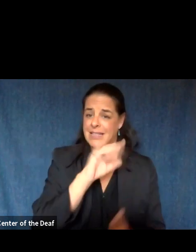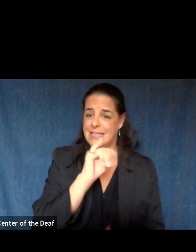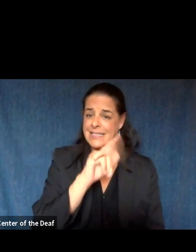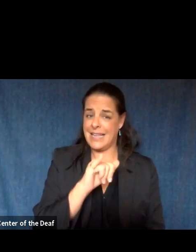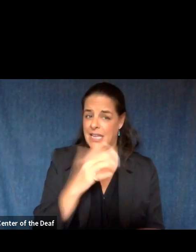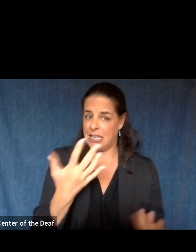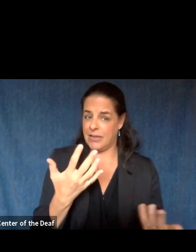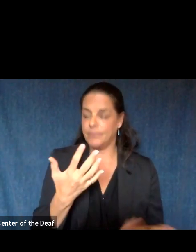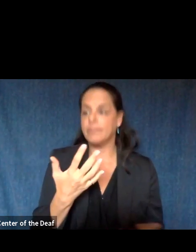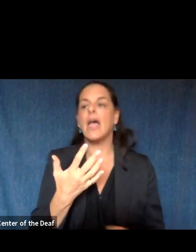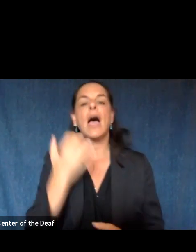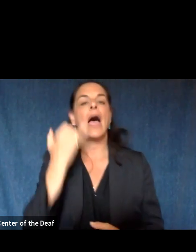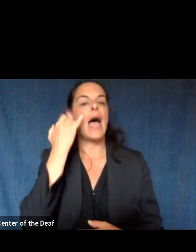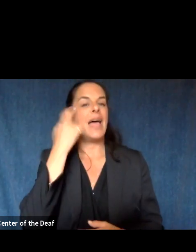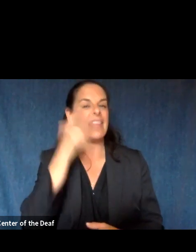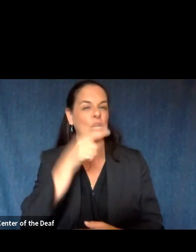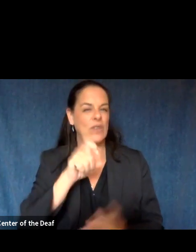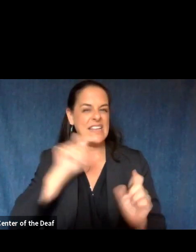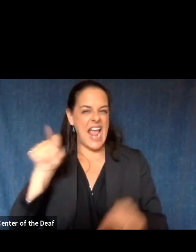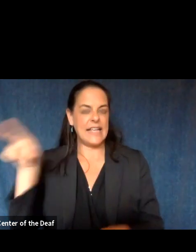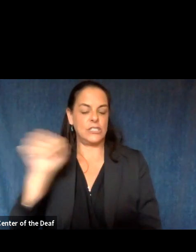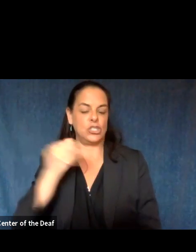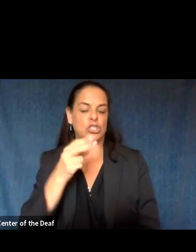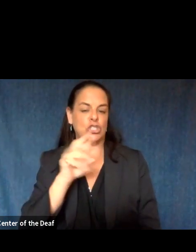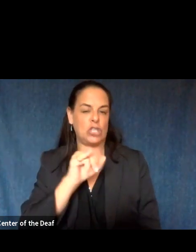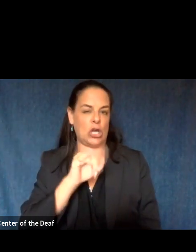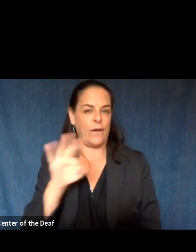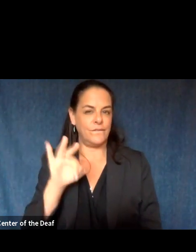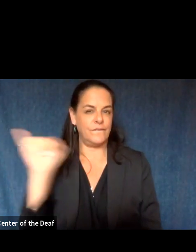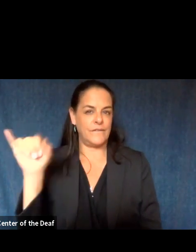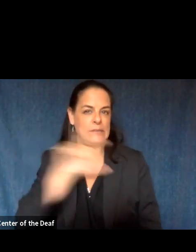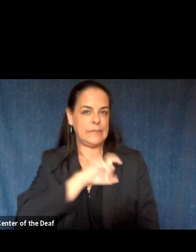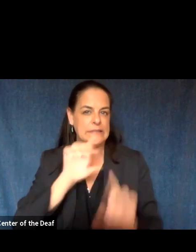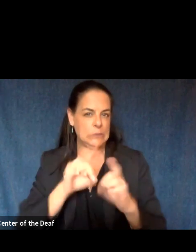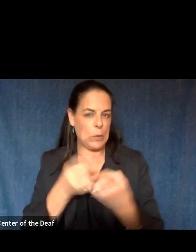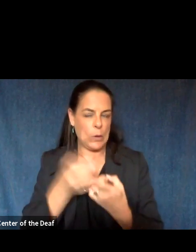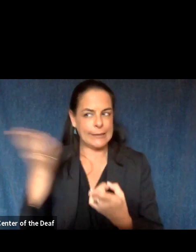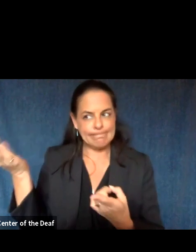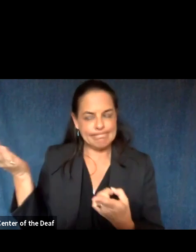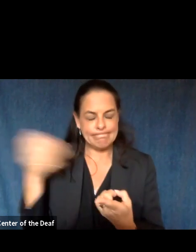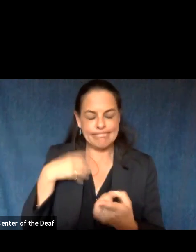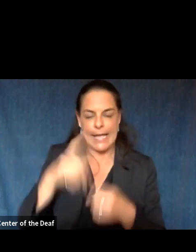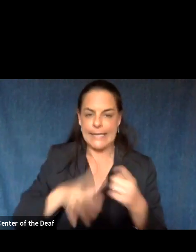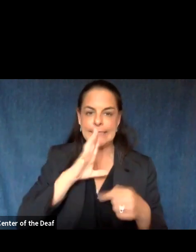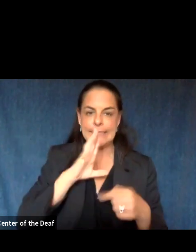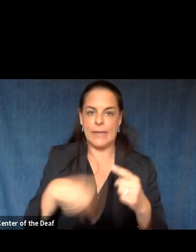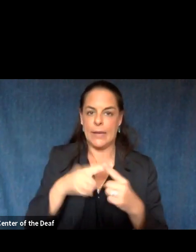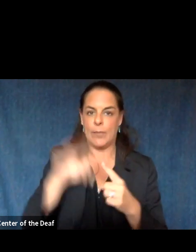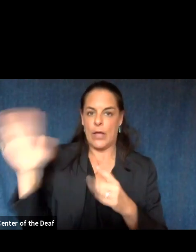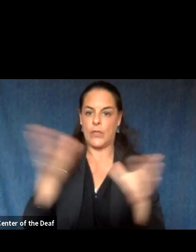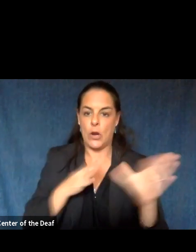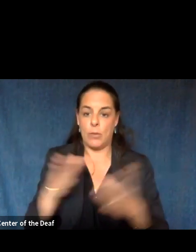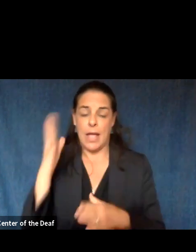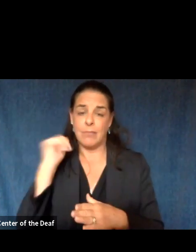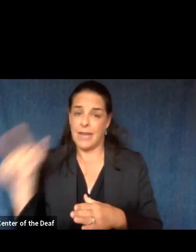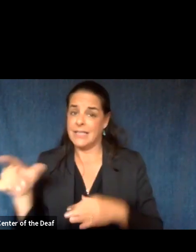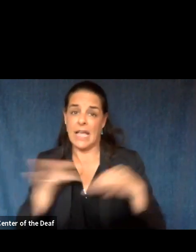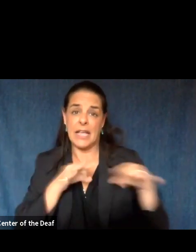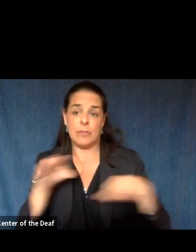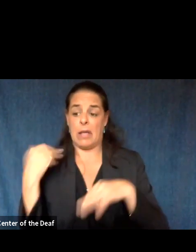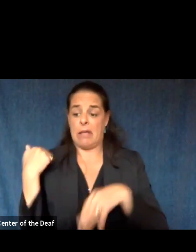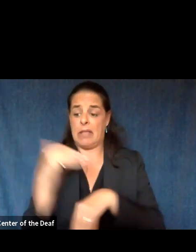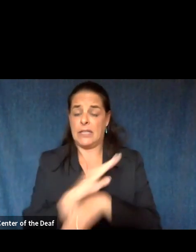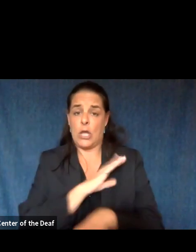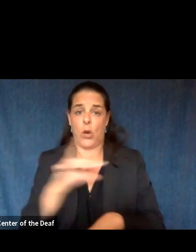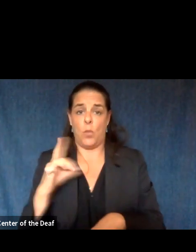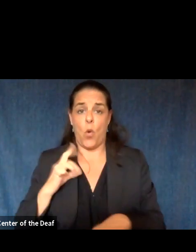sheriff and those folks as well. I can't speak to what they're going to do, as they made it very clear last night. The board can